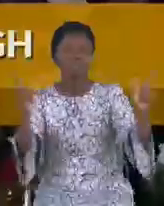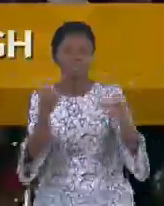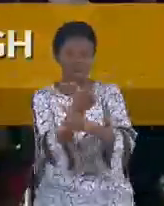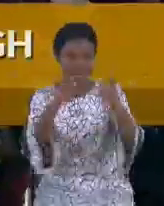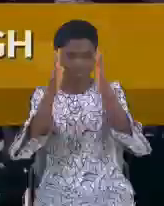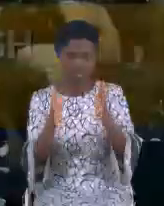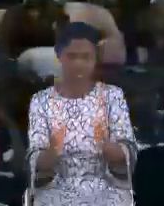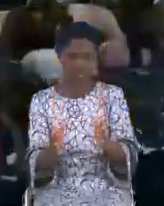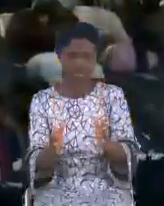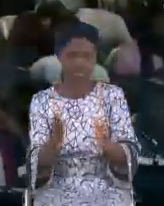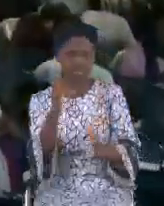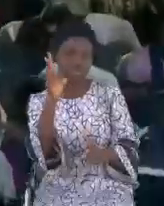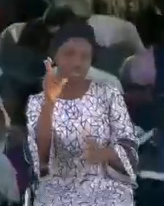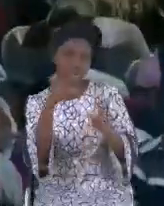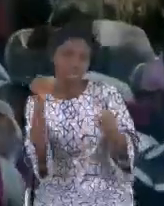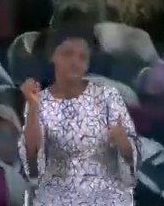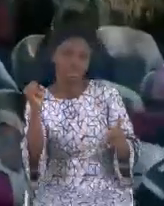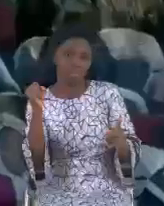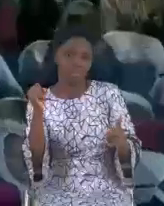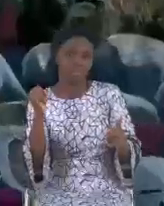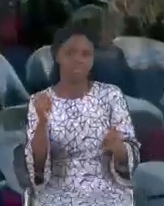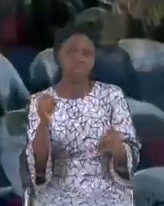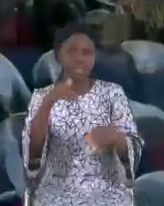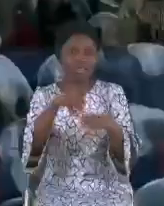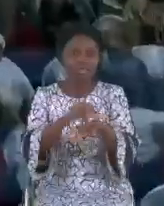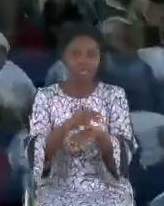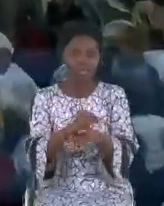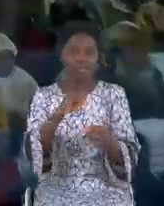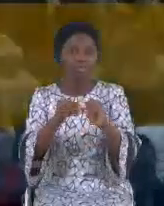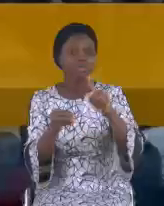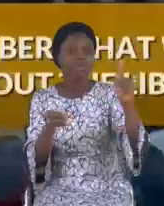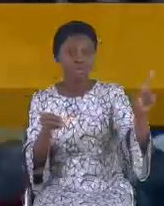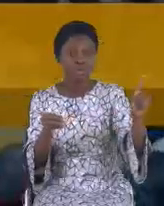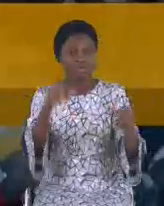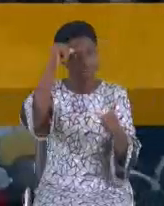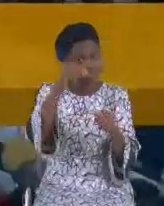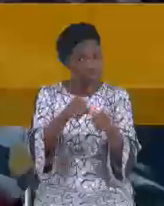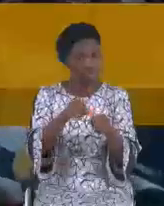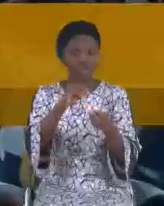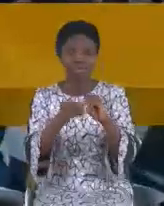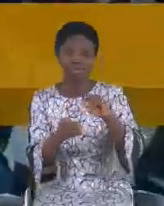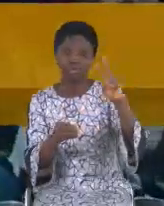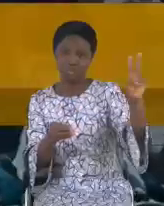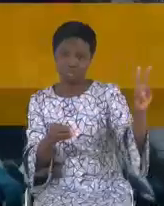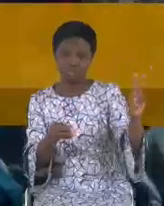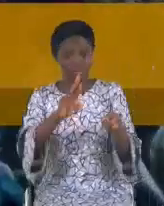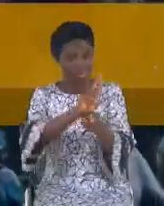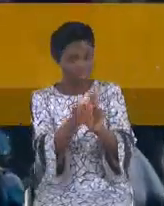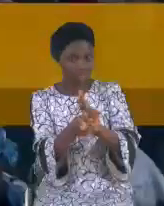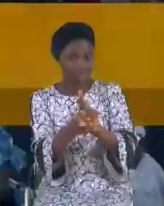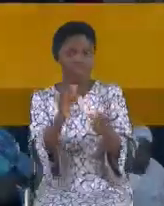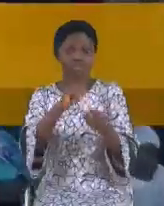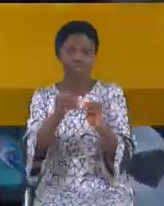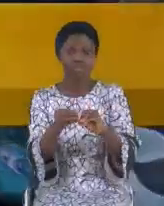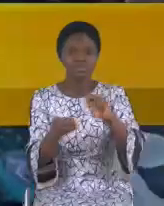we're looking at in the message. Number one, remember. Number two, repent. Number